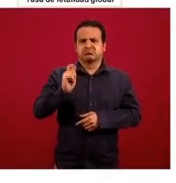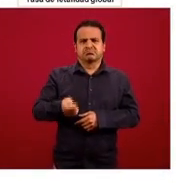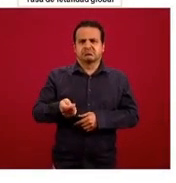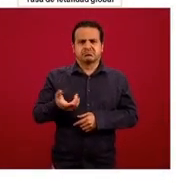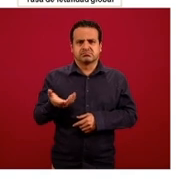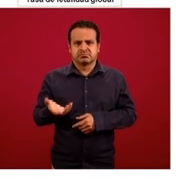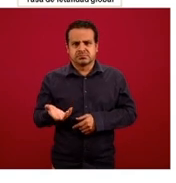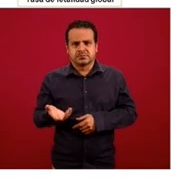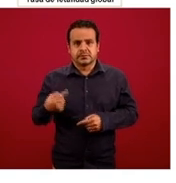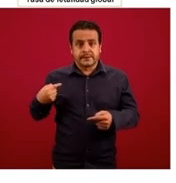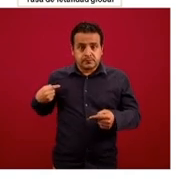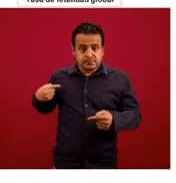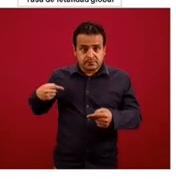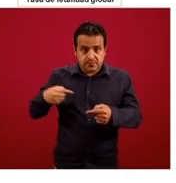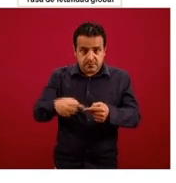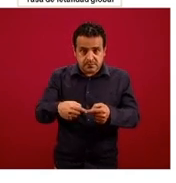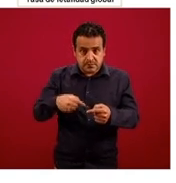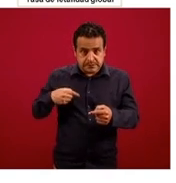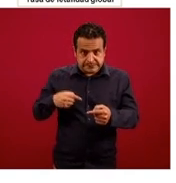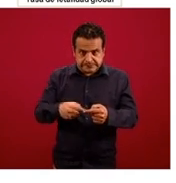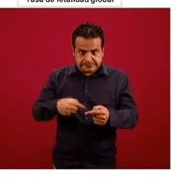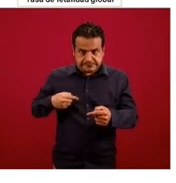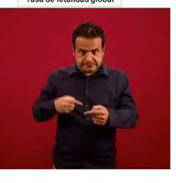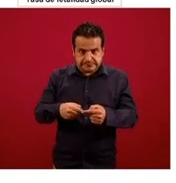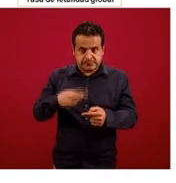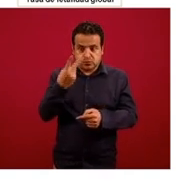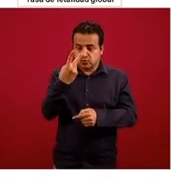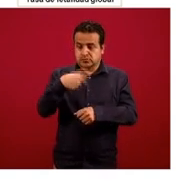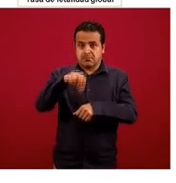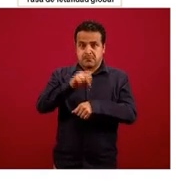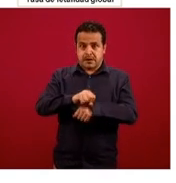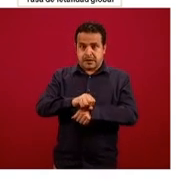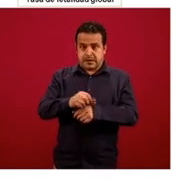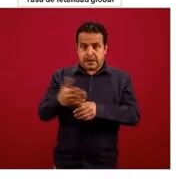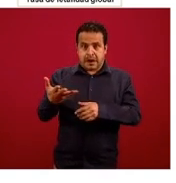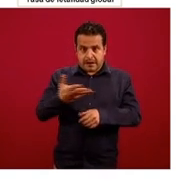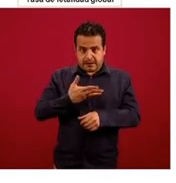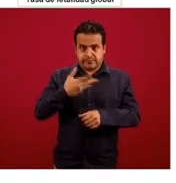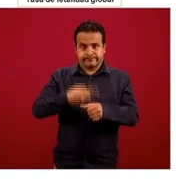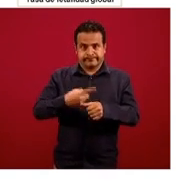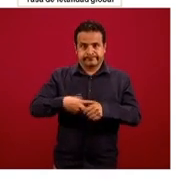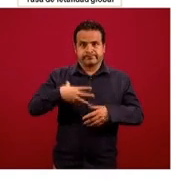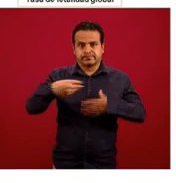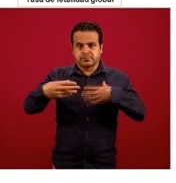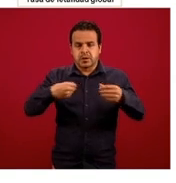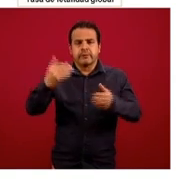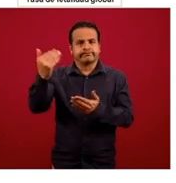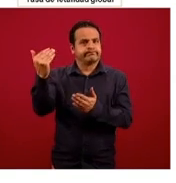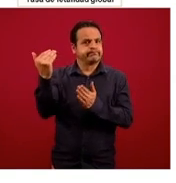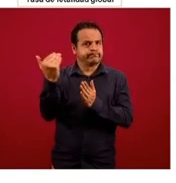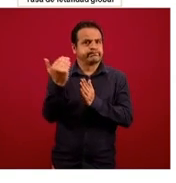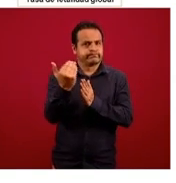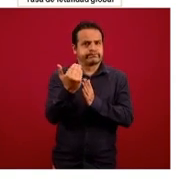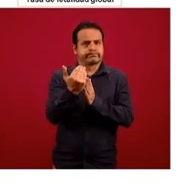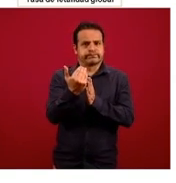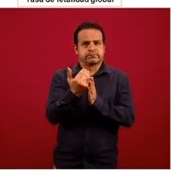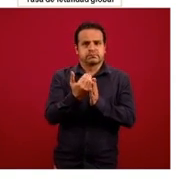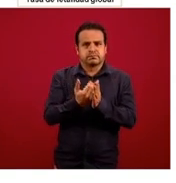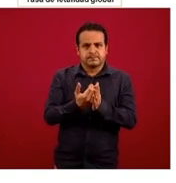44%, which means that the pandemic, at least during the last few weeks, has